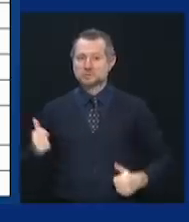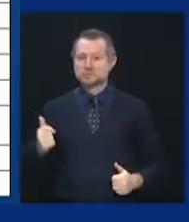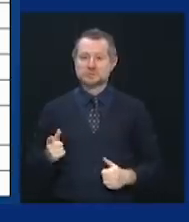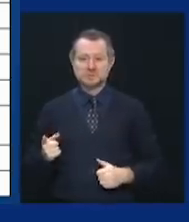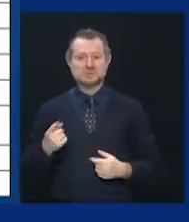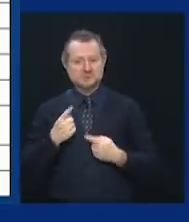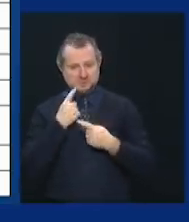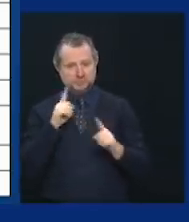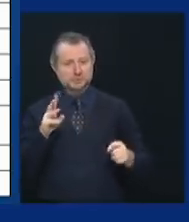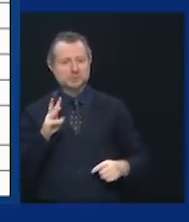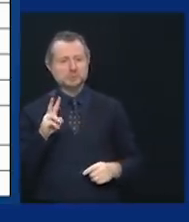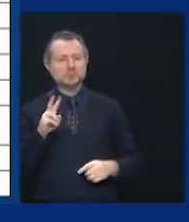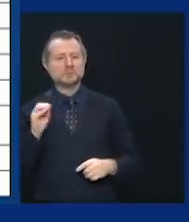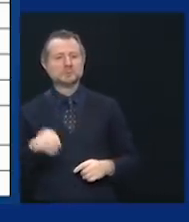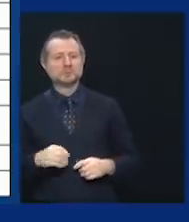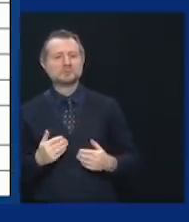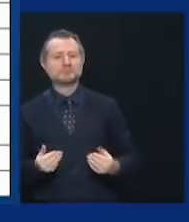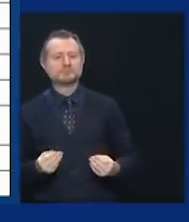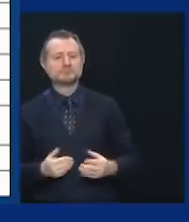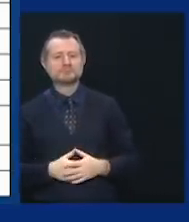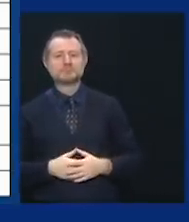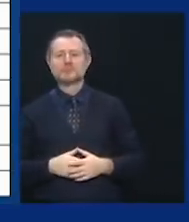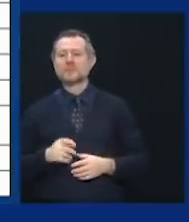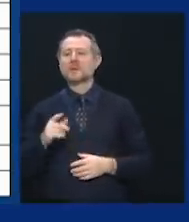not just a function of size.